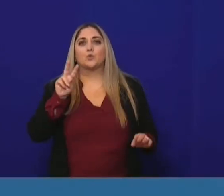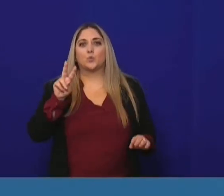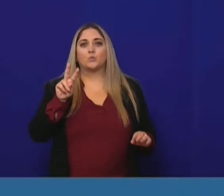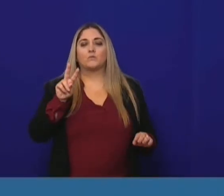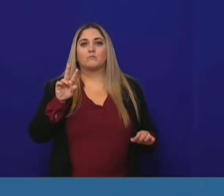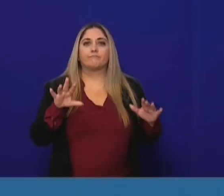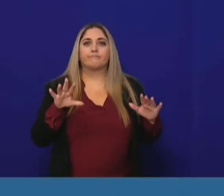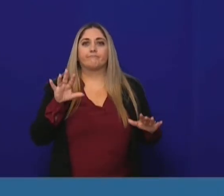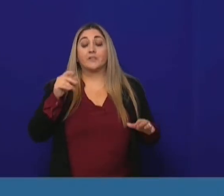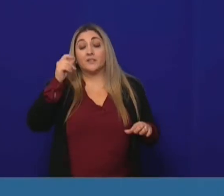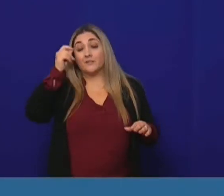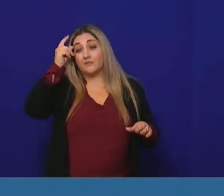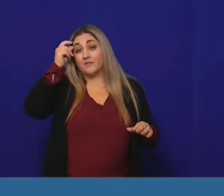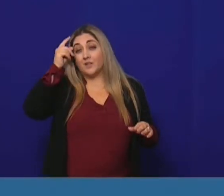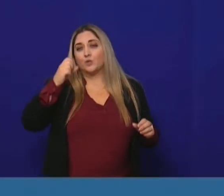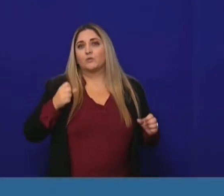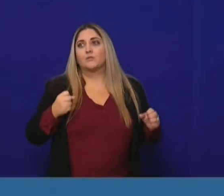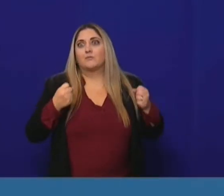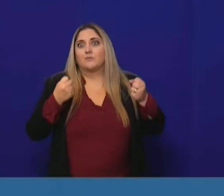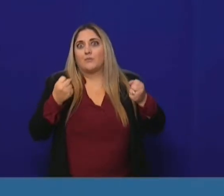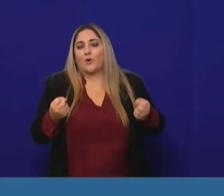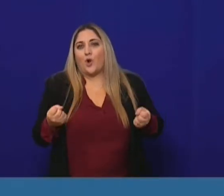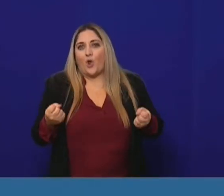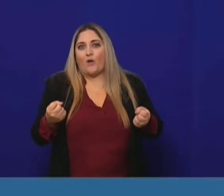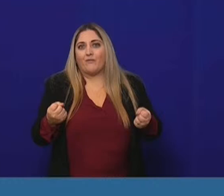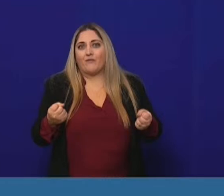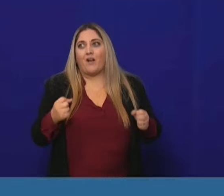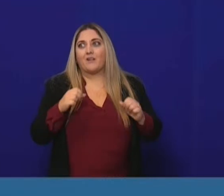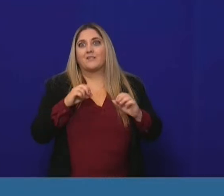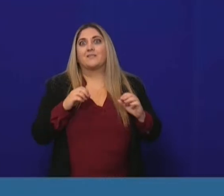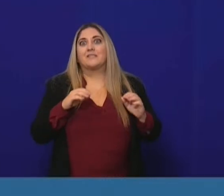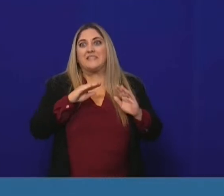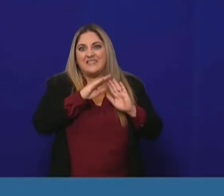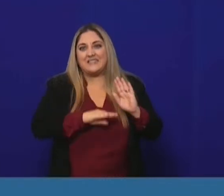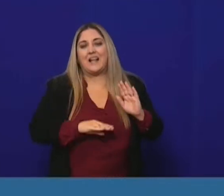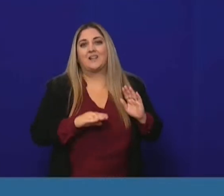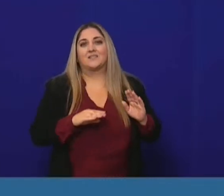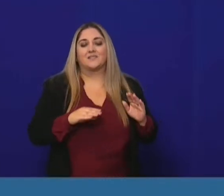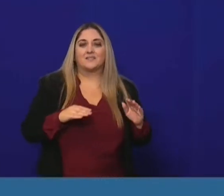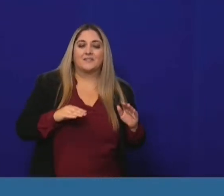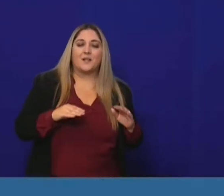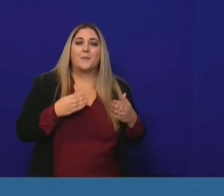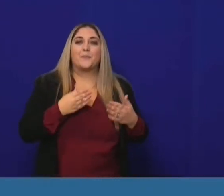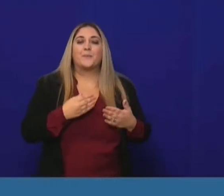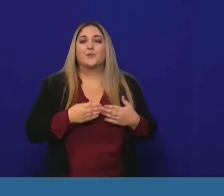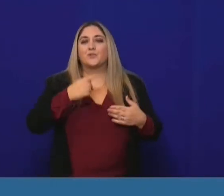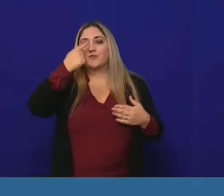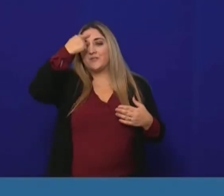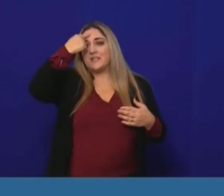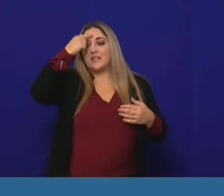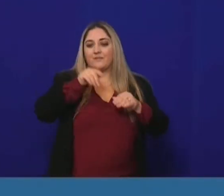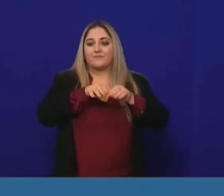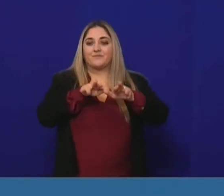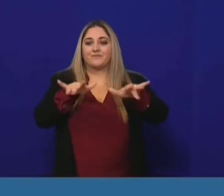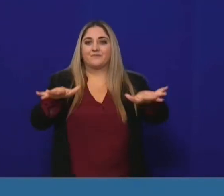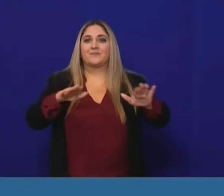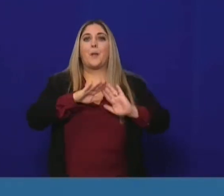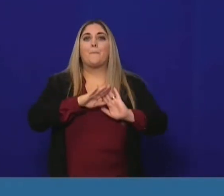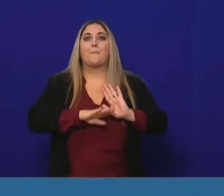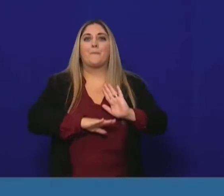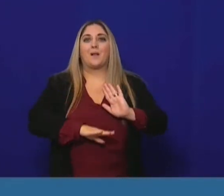li aħna kemm nistgħu rridu nżommu l-R factor baxx, kemm jista' jkun biex it-trasmissjoni kemm jista' jkun